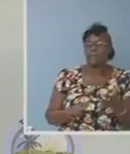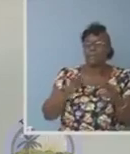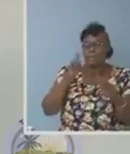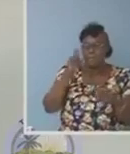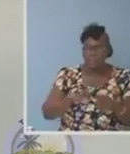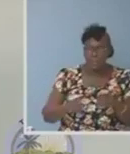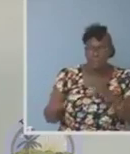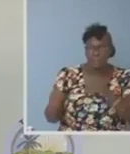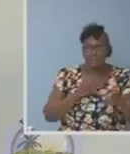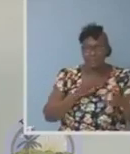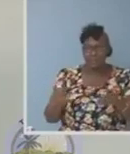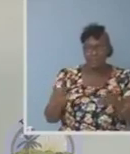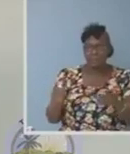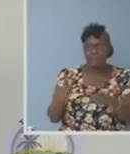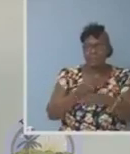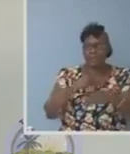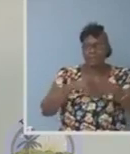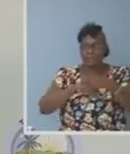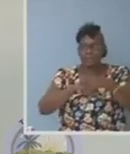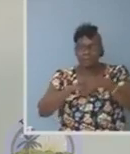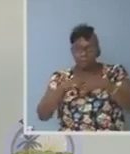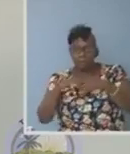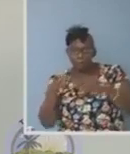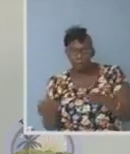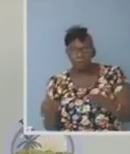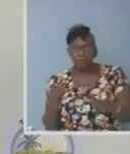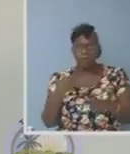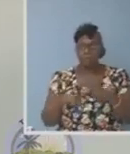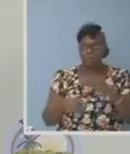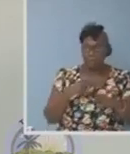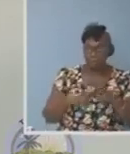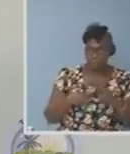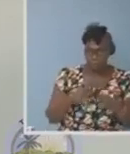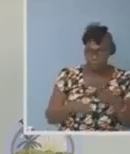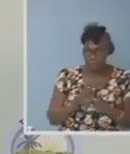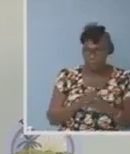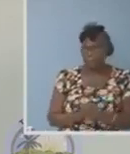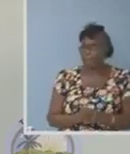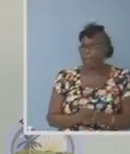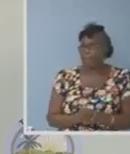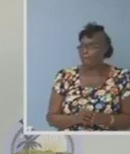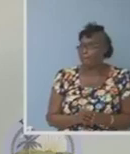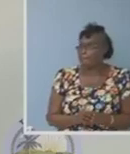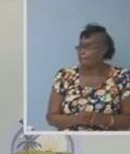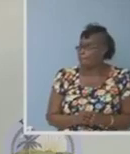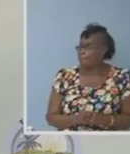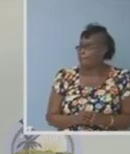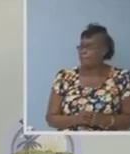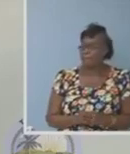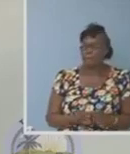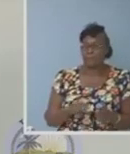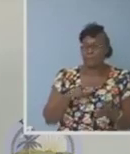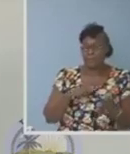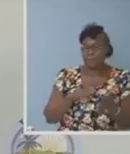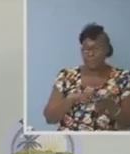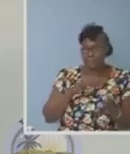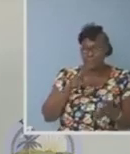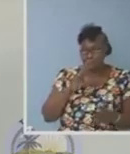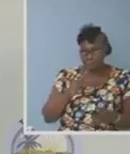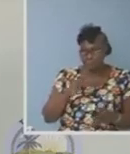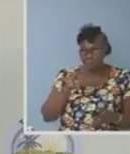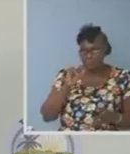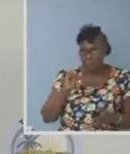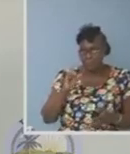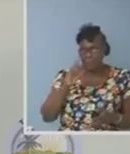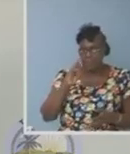this crisis. We have accepted and understood that this virus is going to